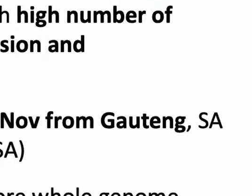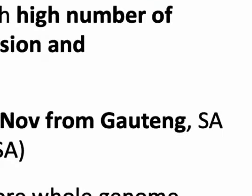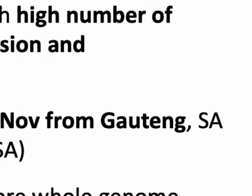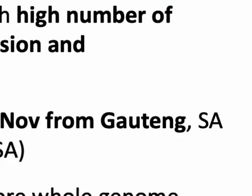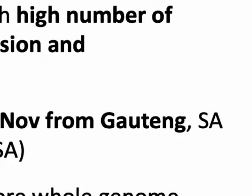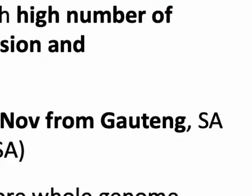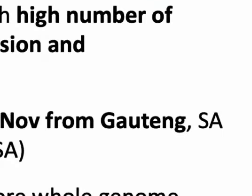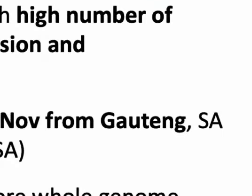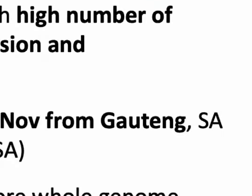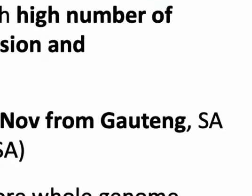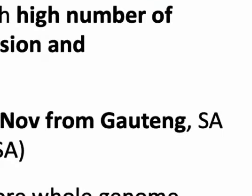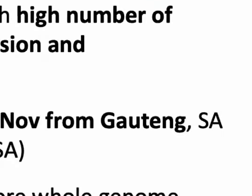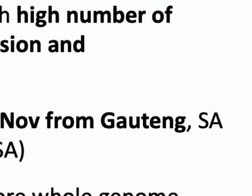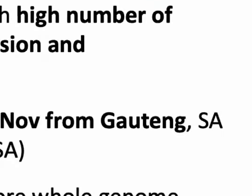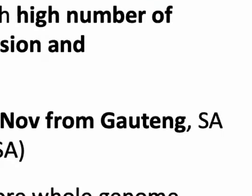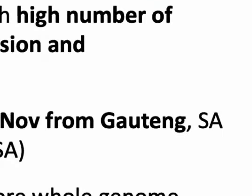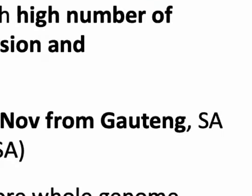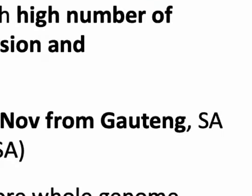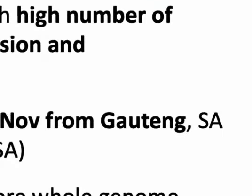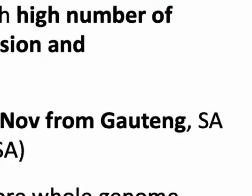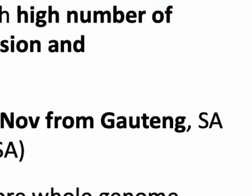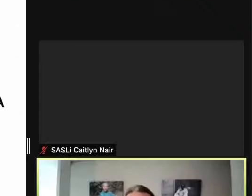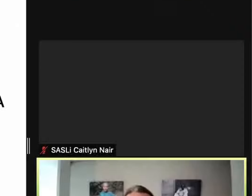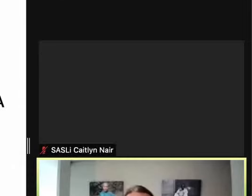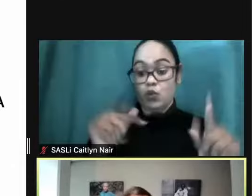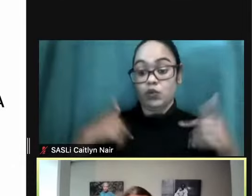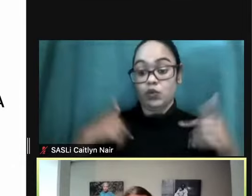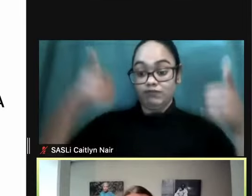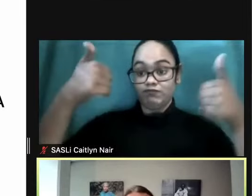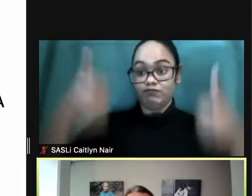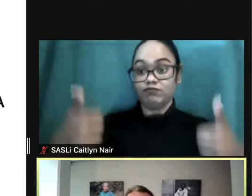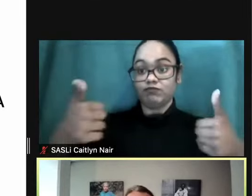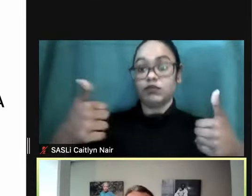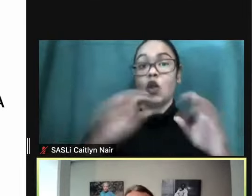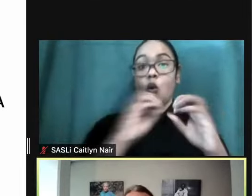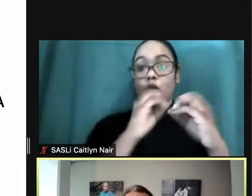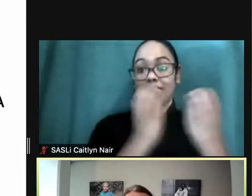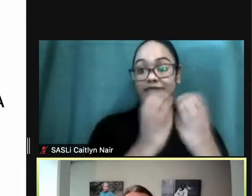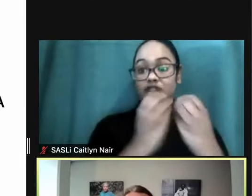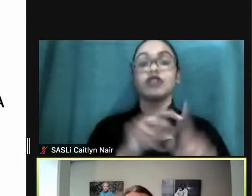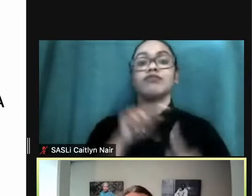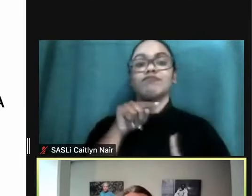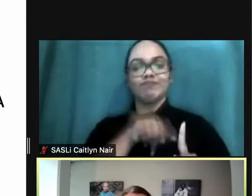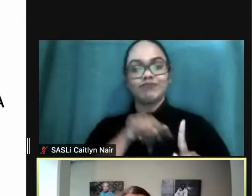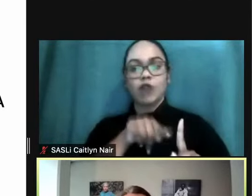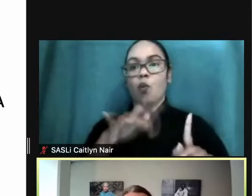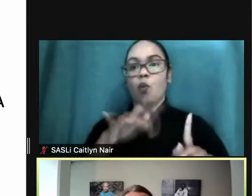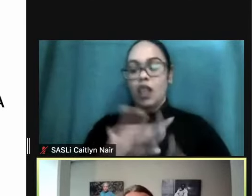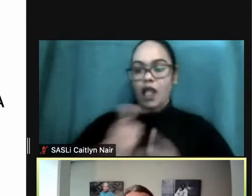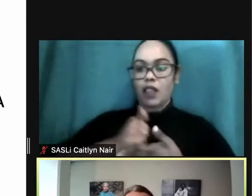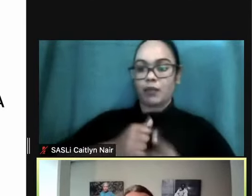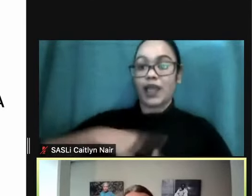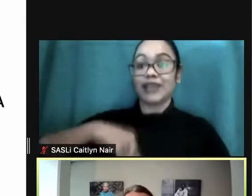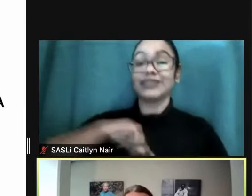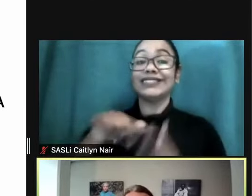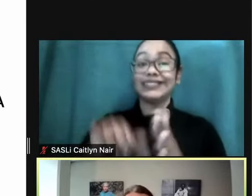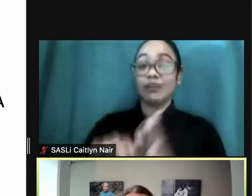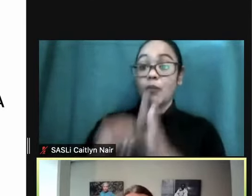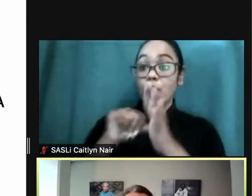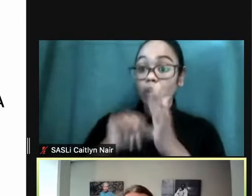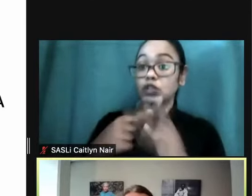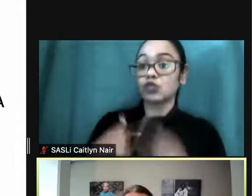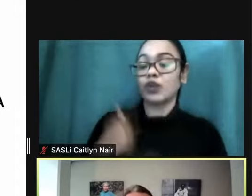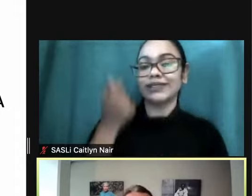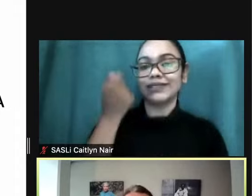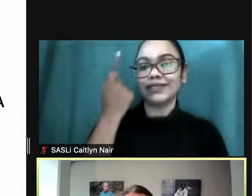a Greek name for this variant as the other ones, because very important to understand that even that we detected here and